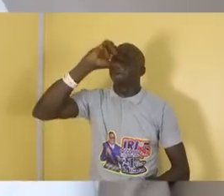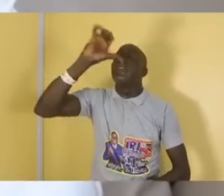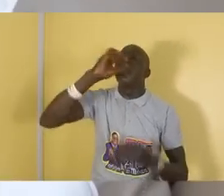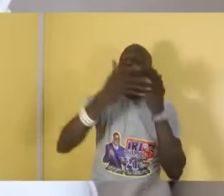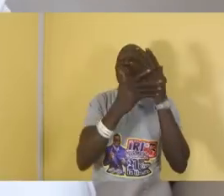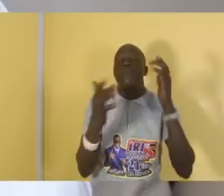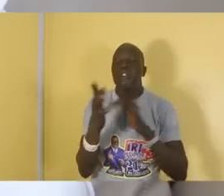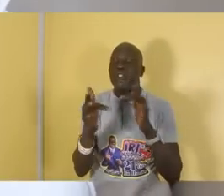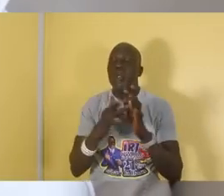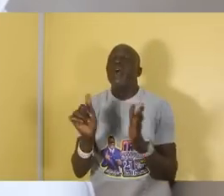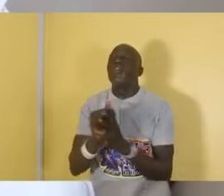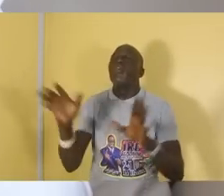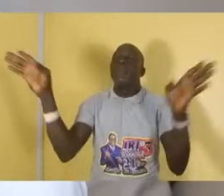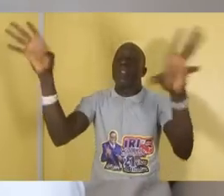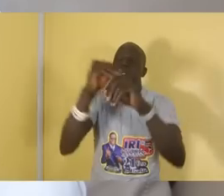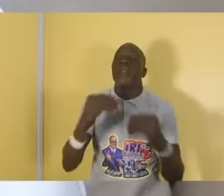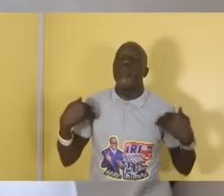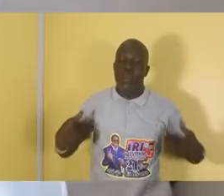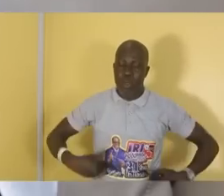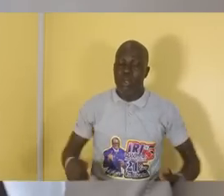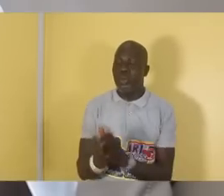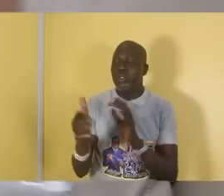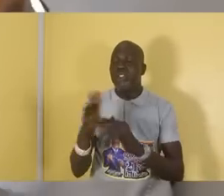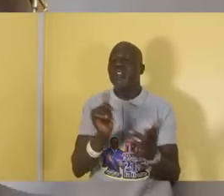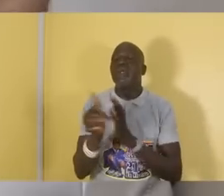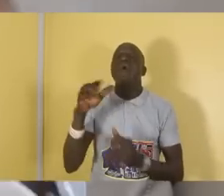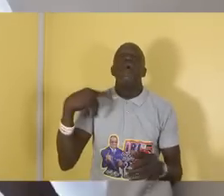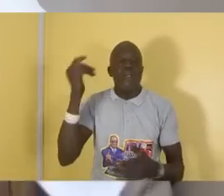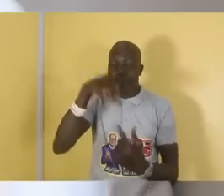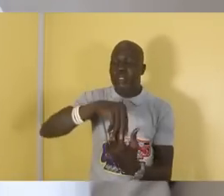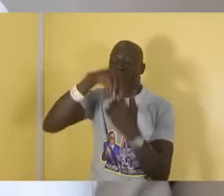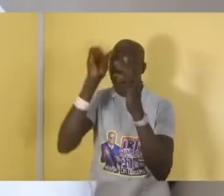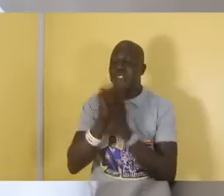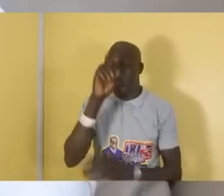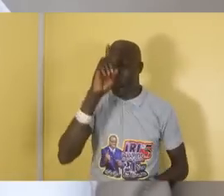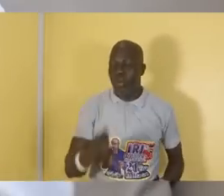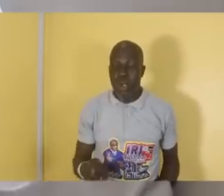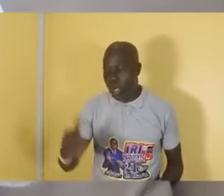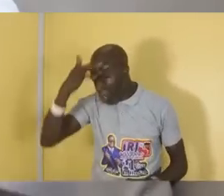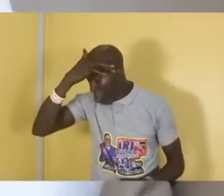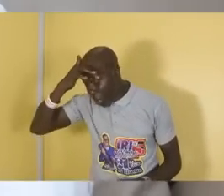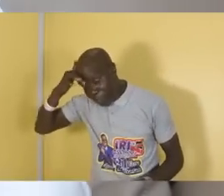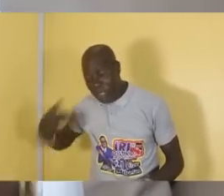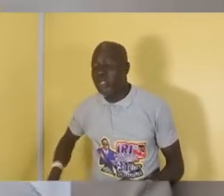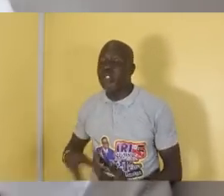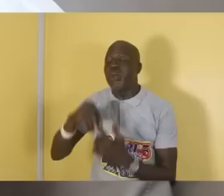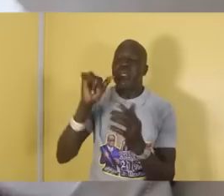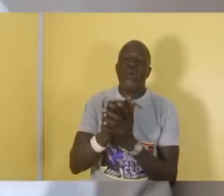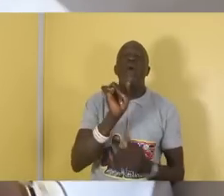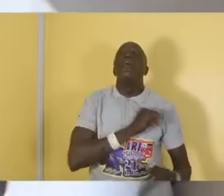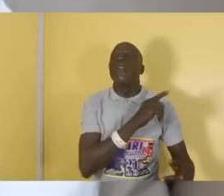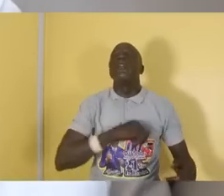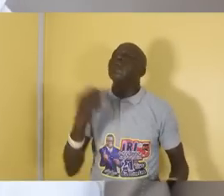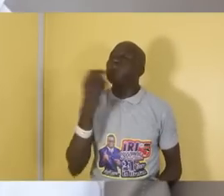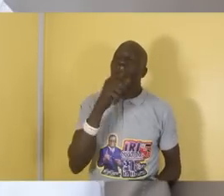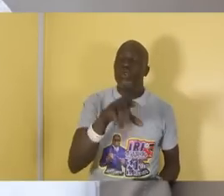Everybody will drink from the bread of the Lord and take the flesh of Jesus. This one is a conscience. It's a